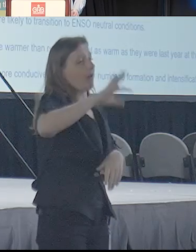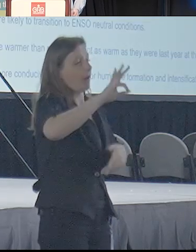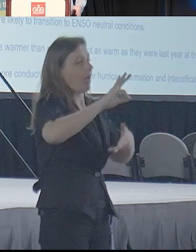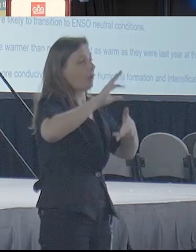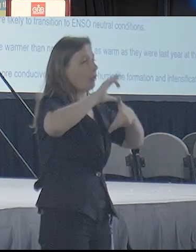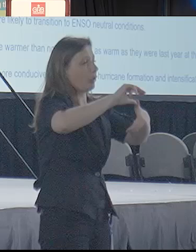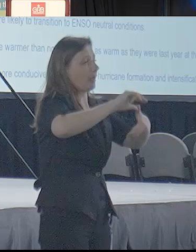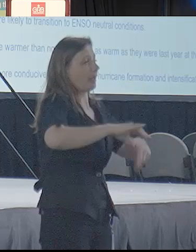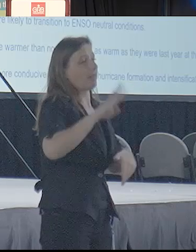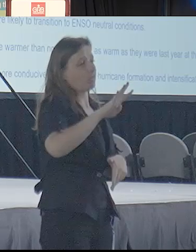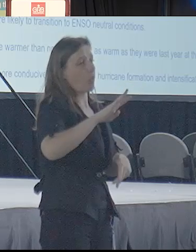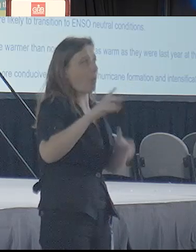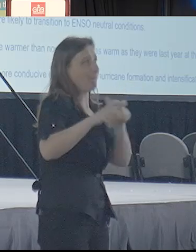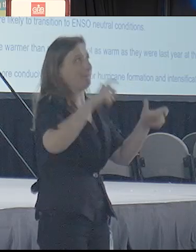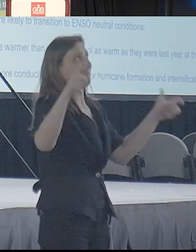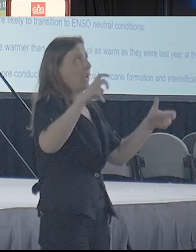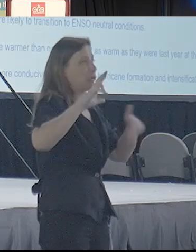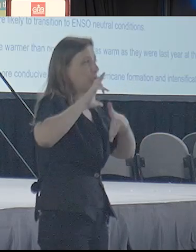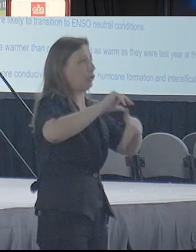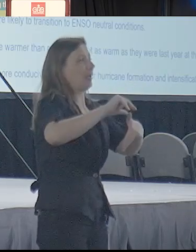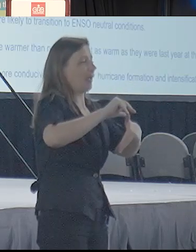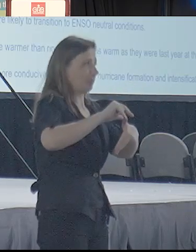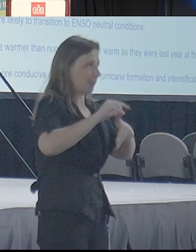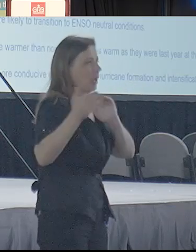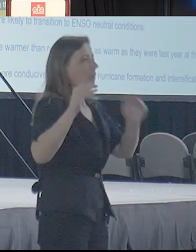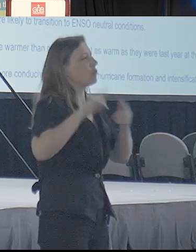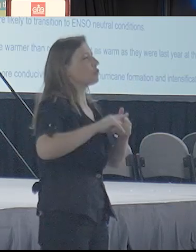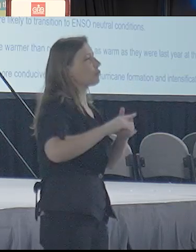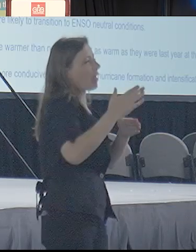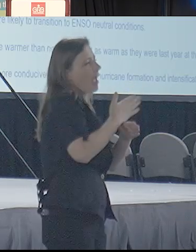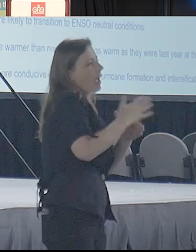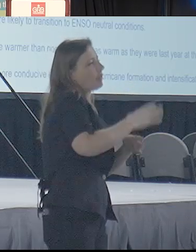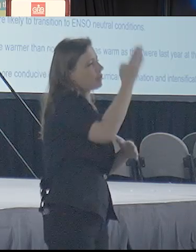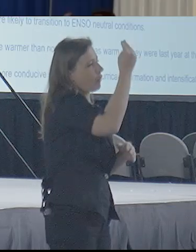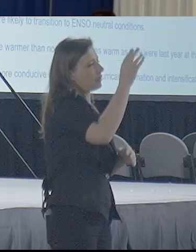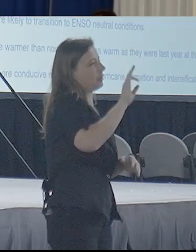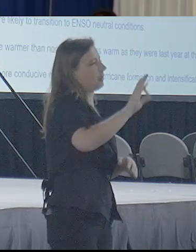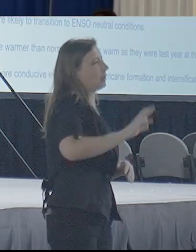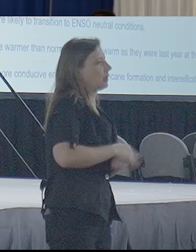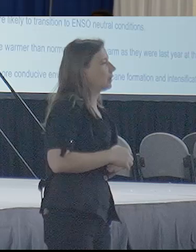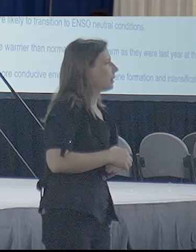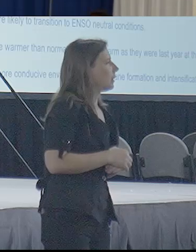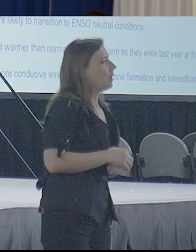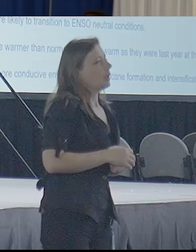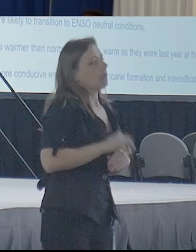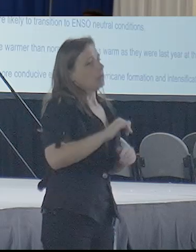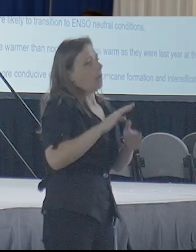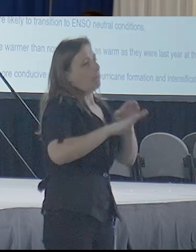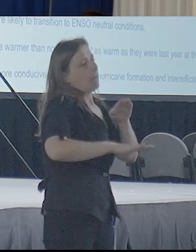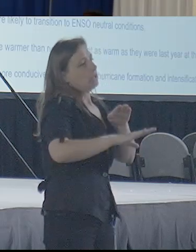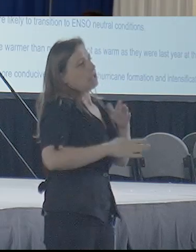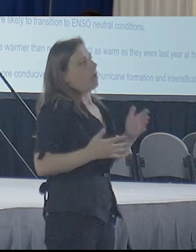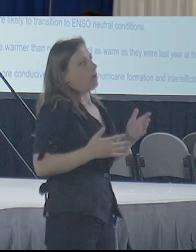major hurricanes, and you can see the average for the last 30 years being 14, 7, and 3. And again, this is based on the